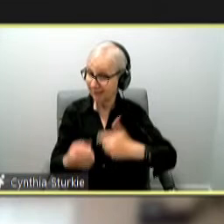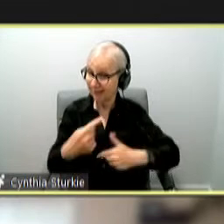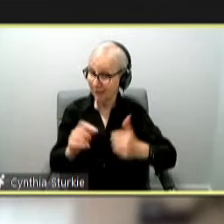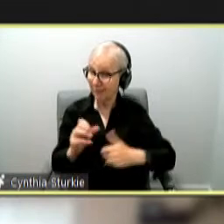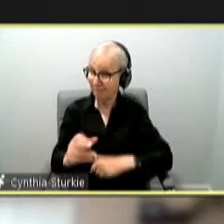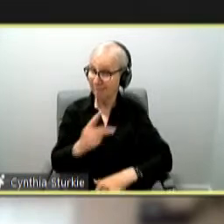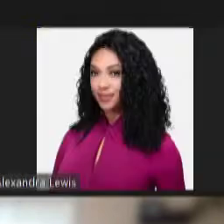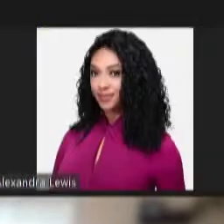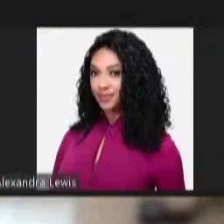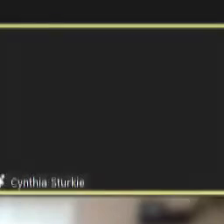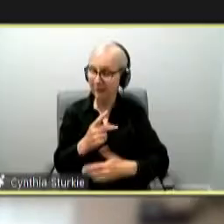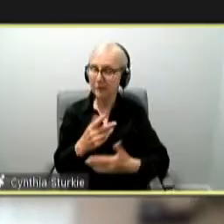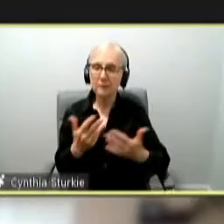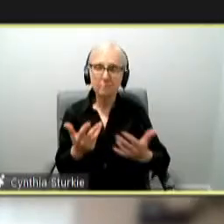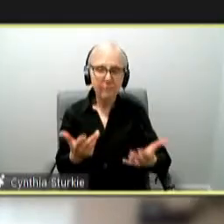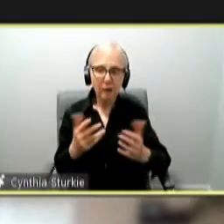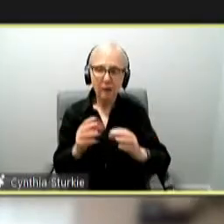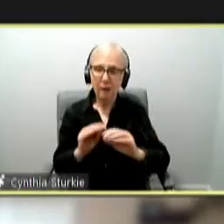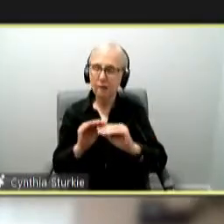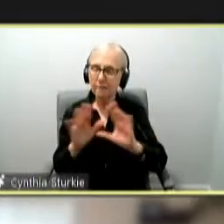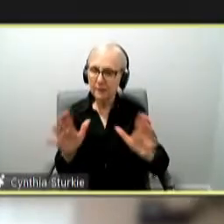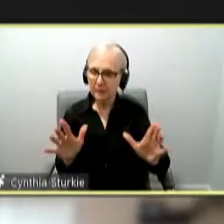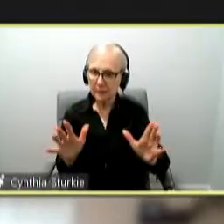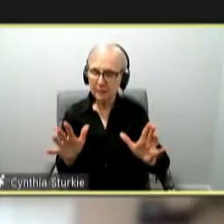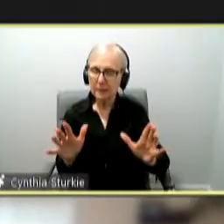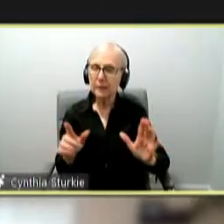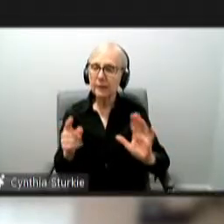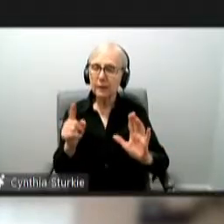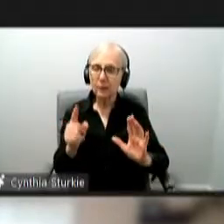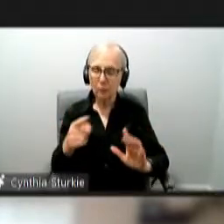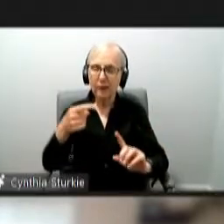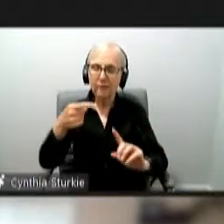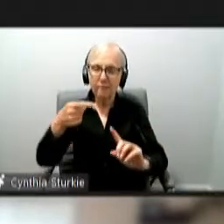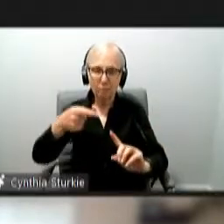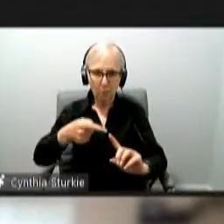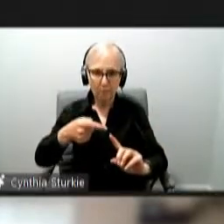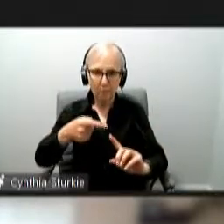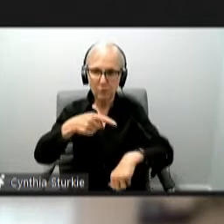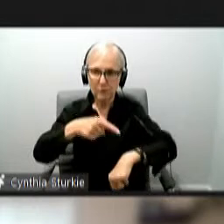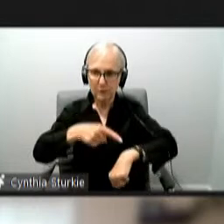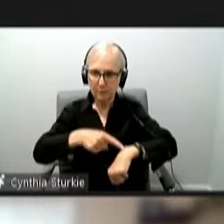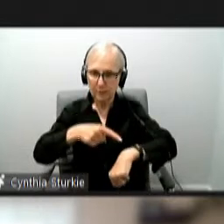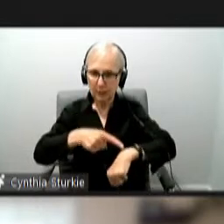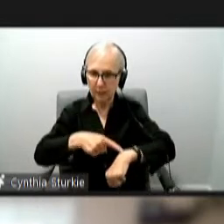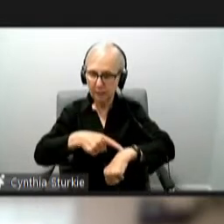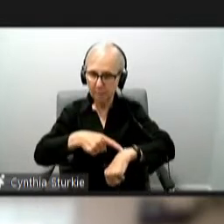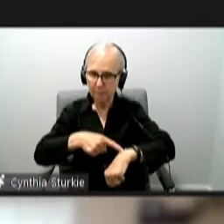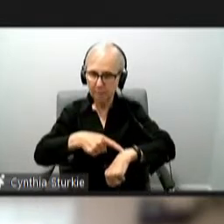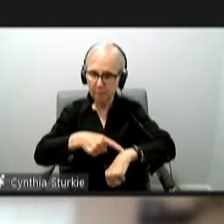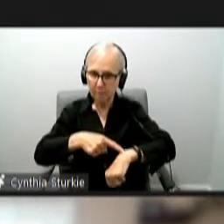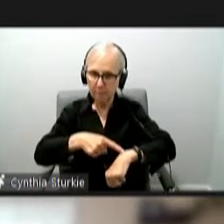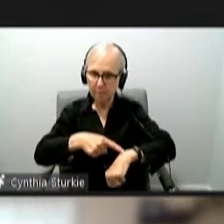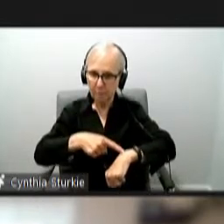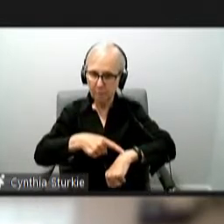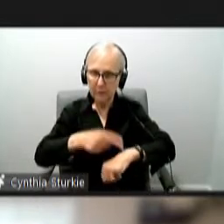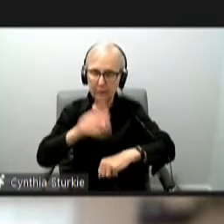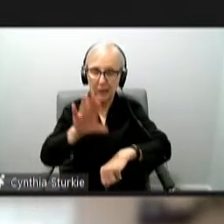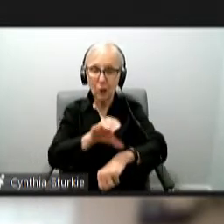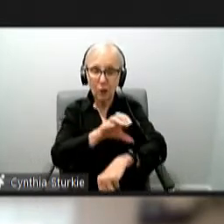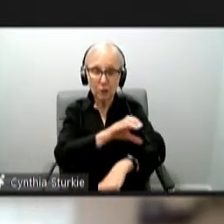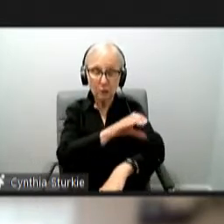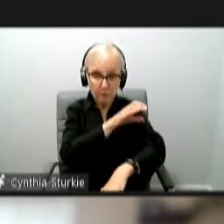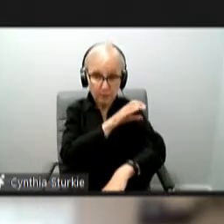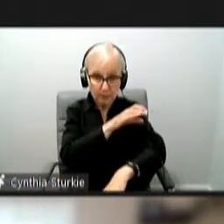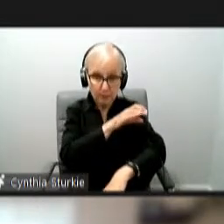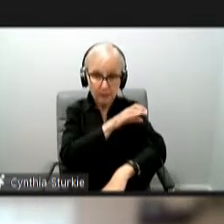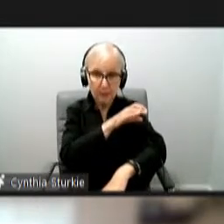So I'll take that one. Obviously, we have been at a point for quite some time here where, in